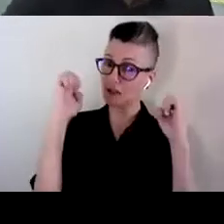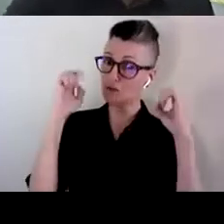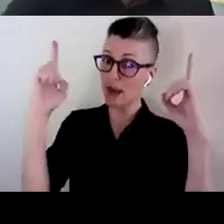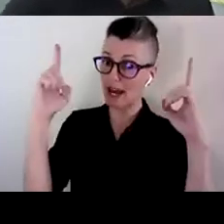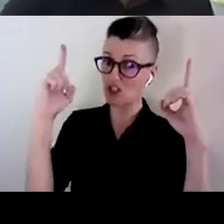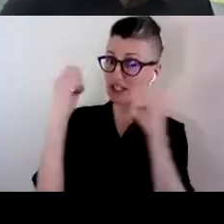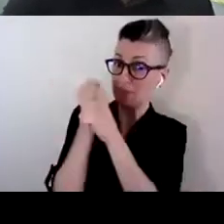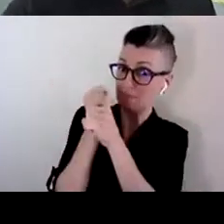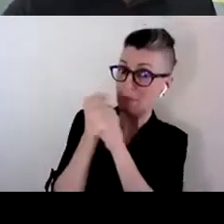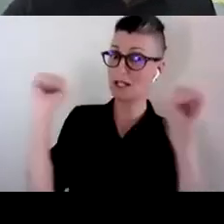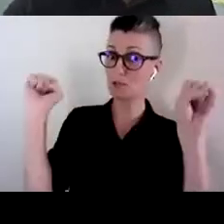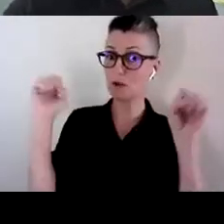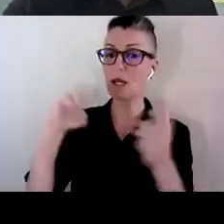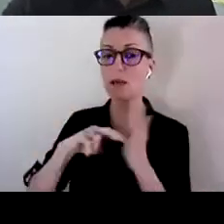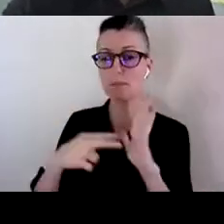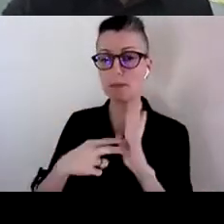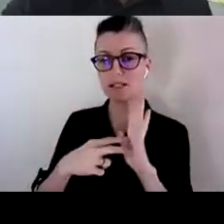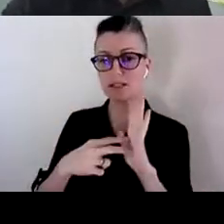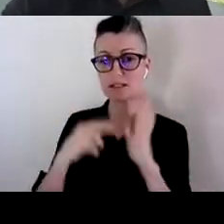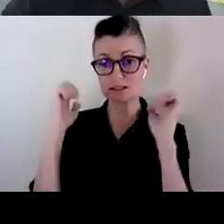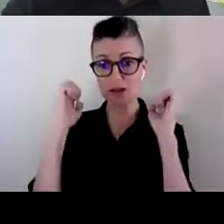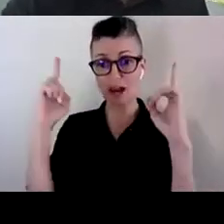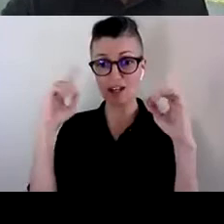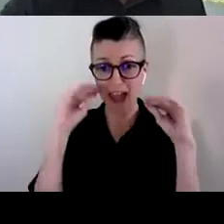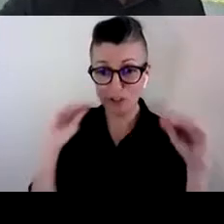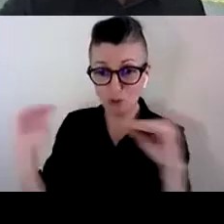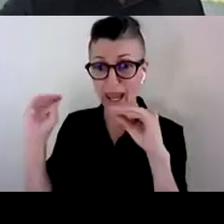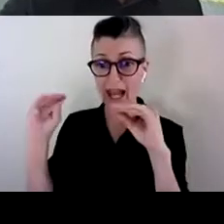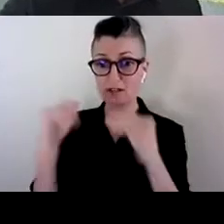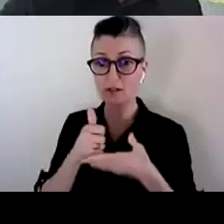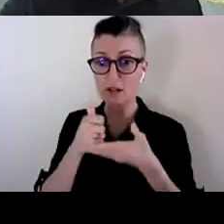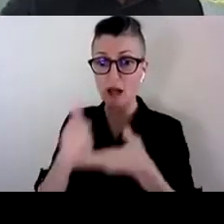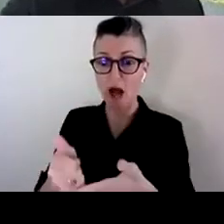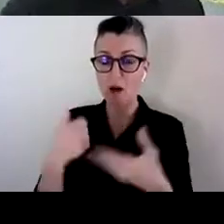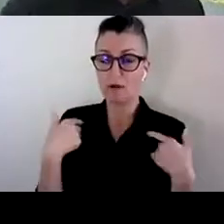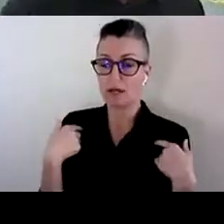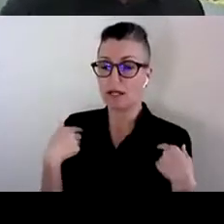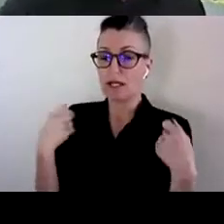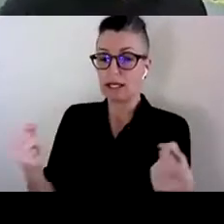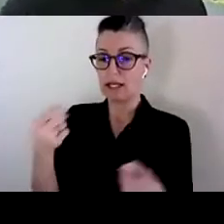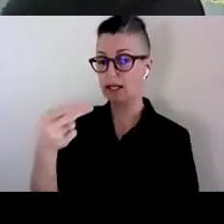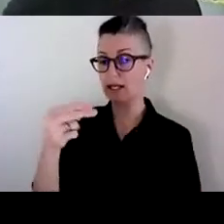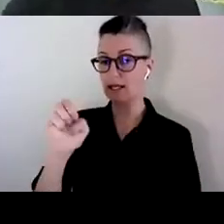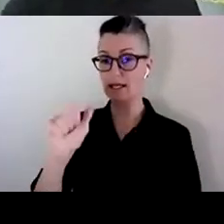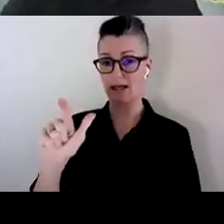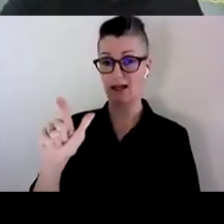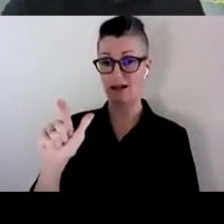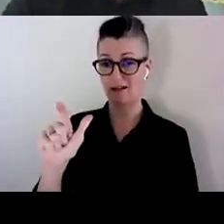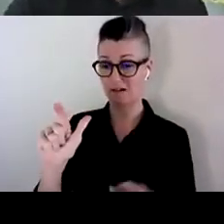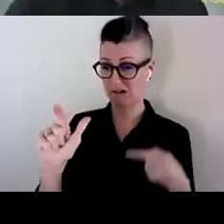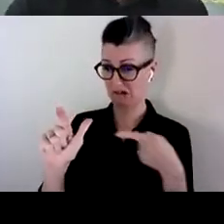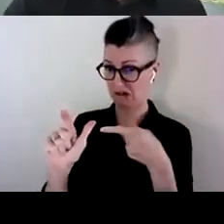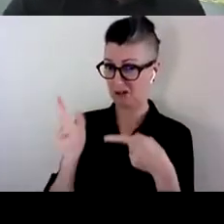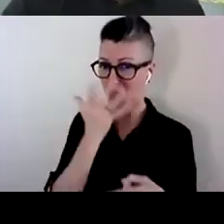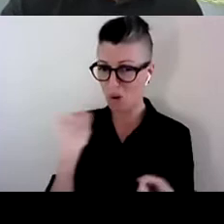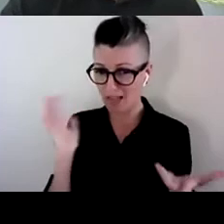is healing. However, before I talk about what that might look like, it's important for me to first